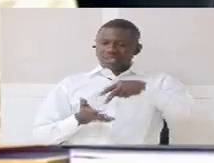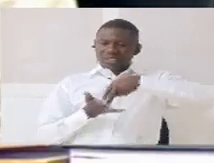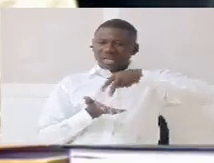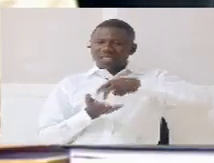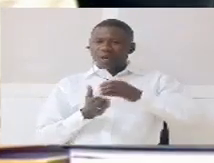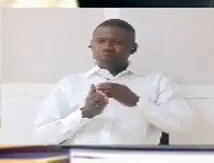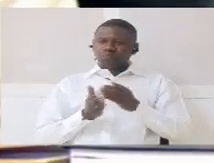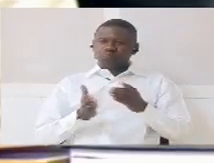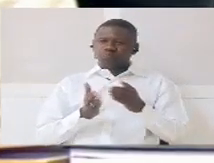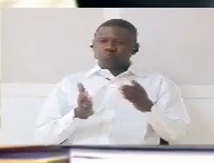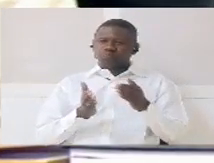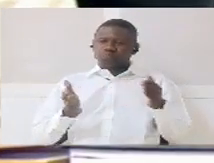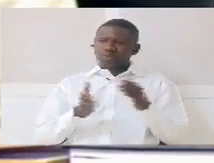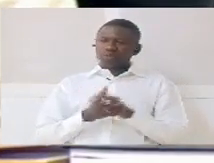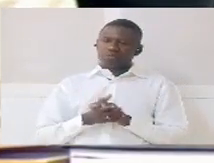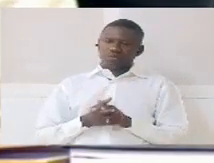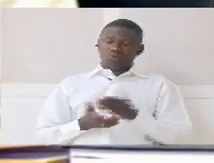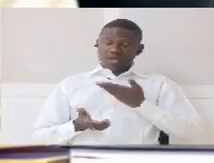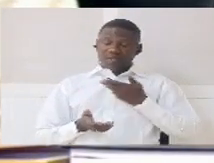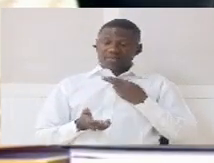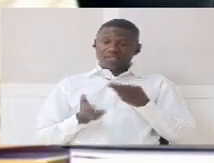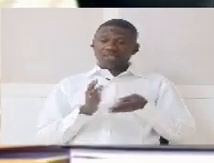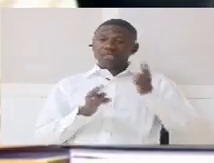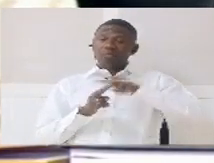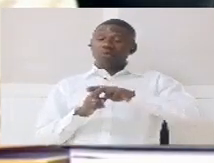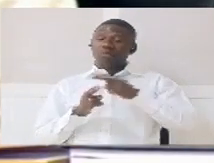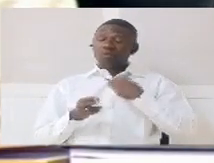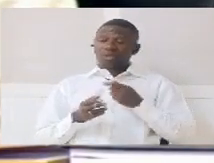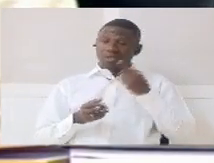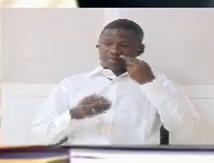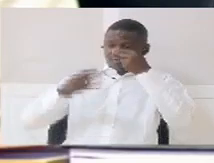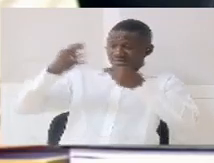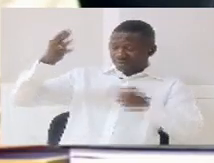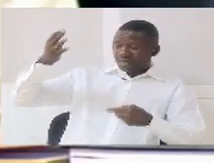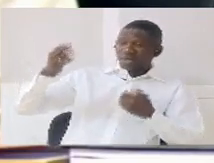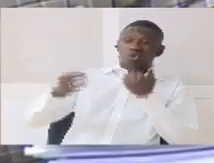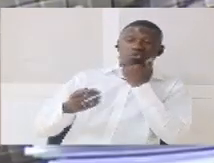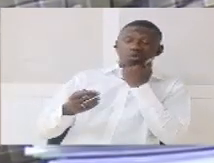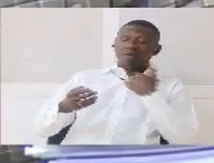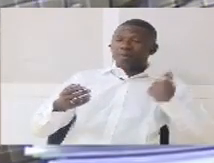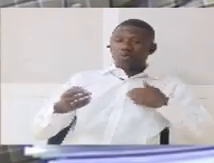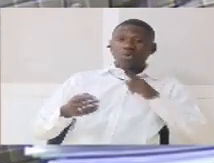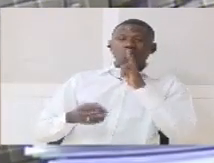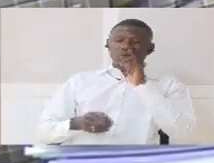We have this report which has listed a number of people who died in prison.